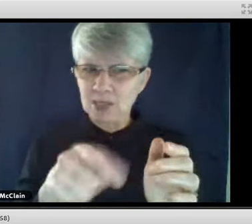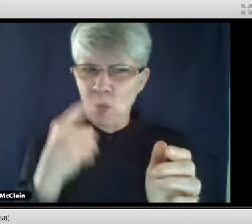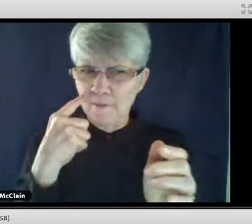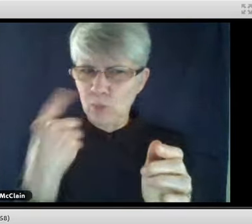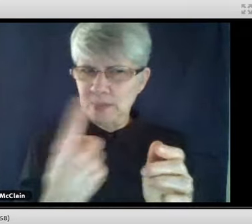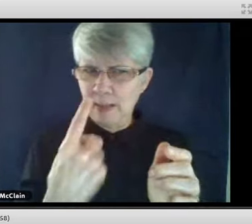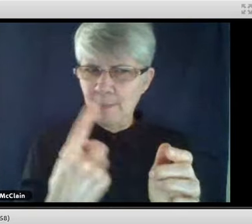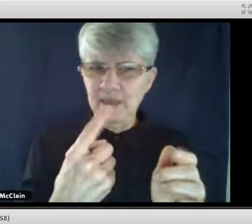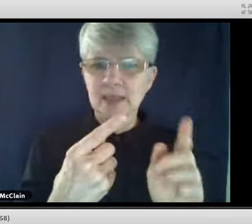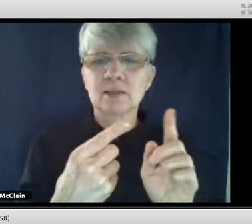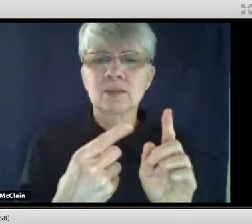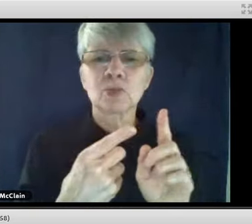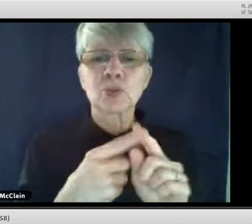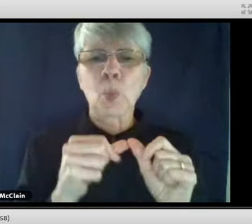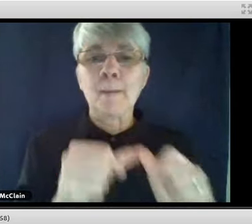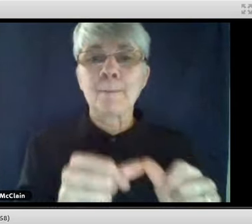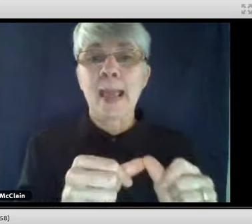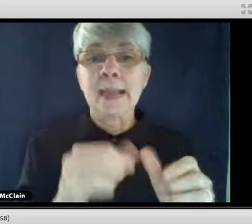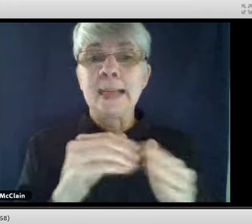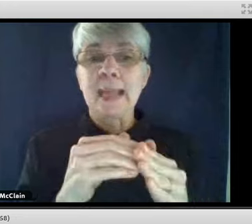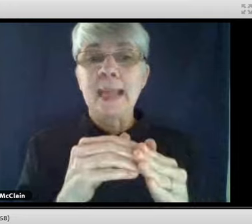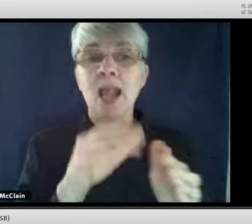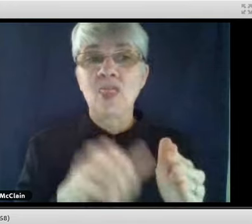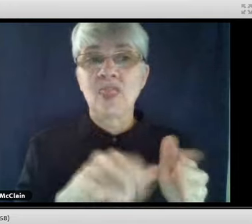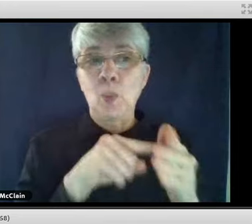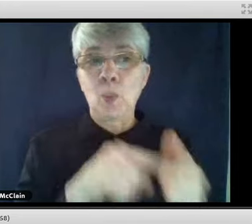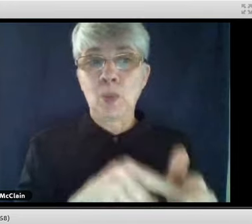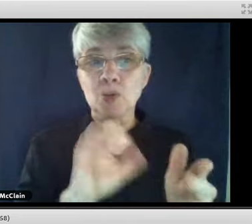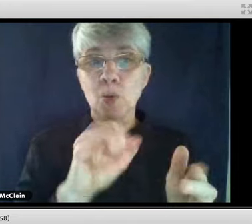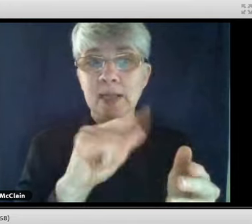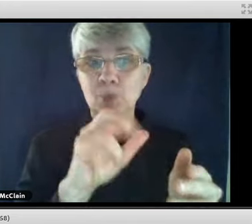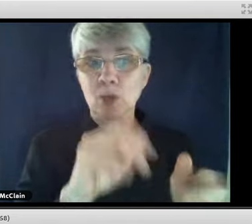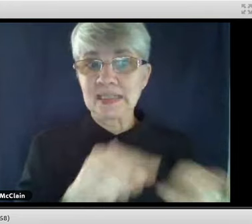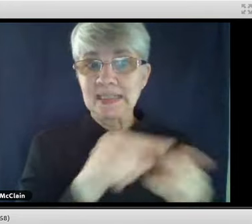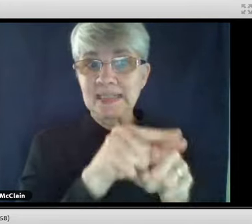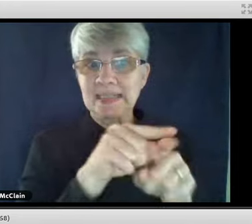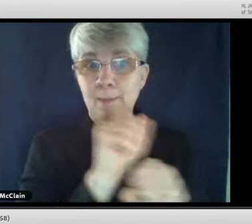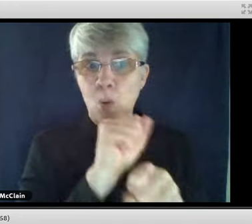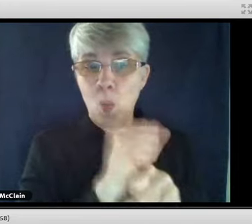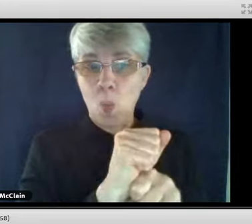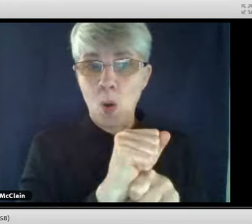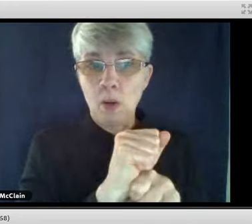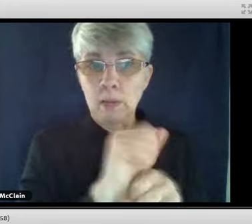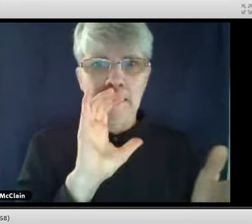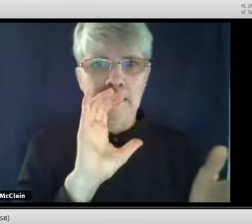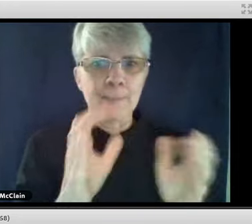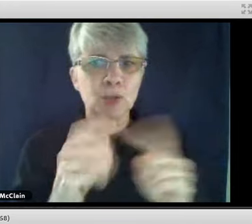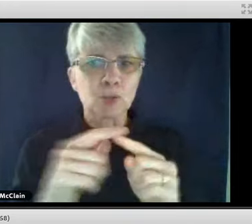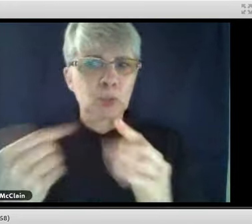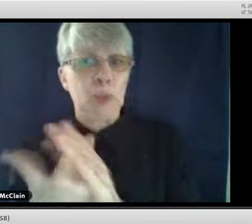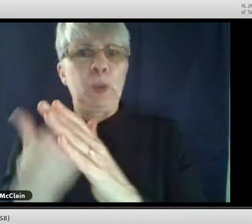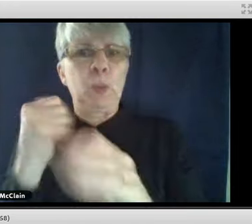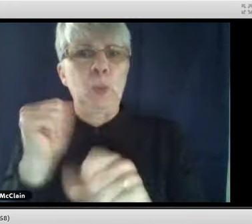just to remain within the expression level, the same work, new expression, versus like a completely different work.